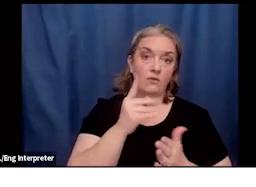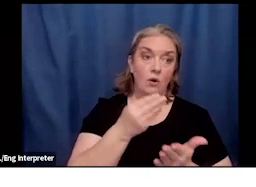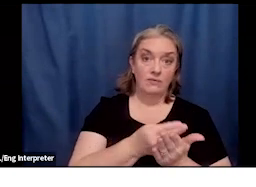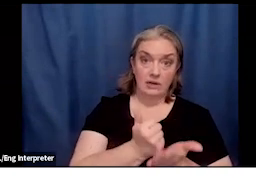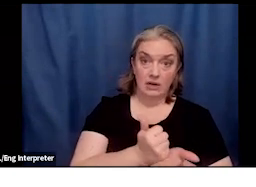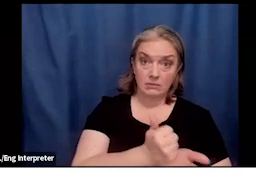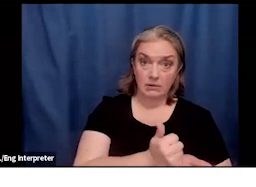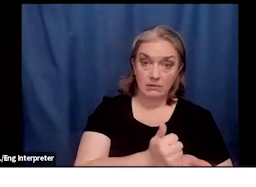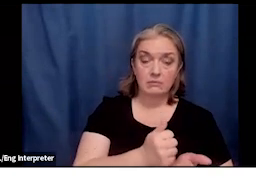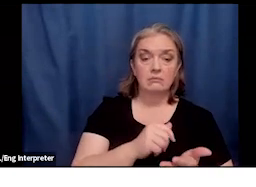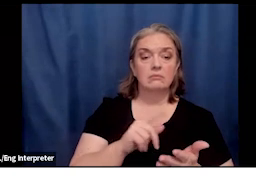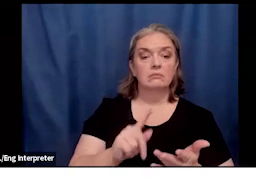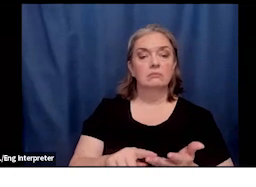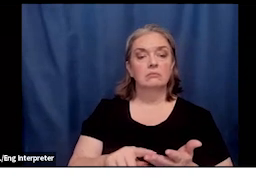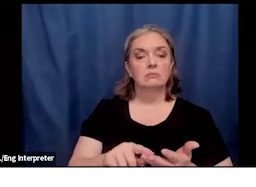you anticipating